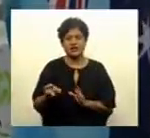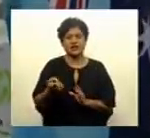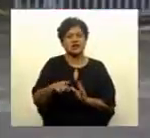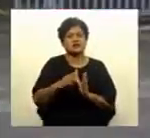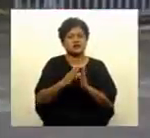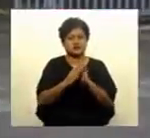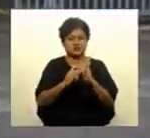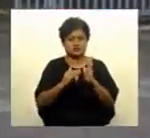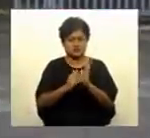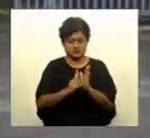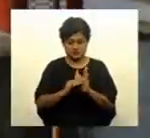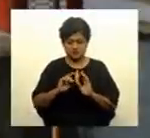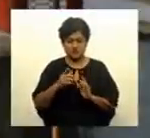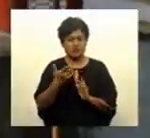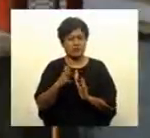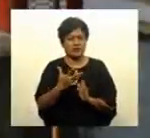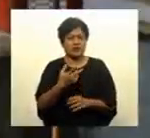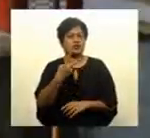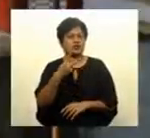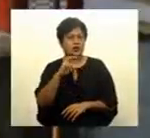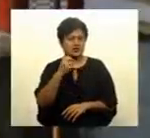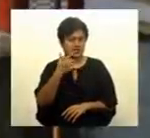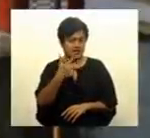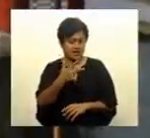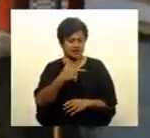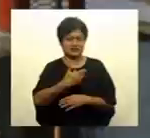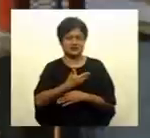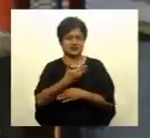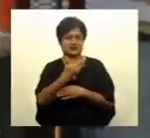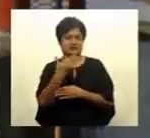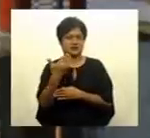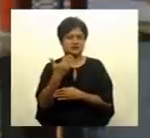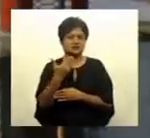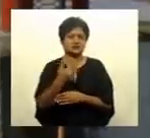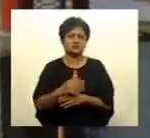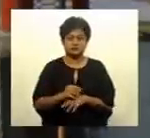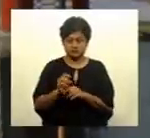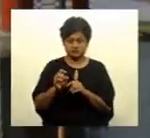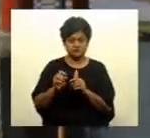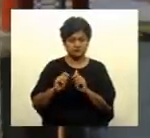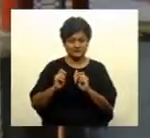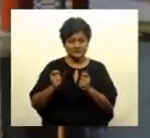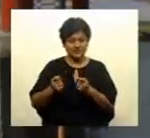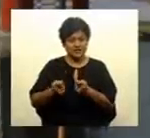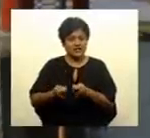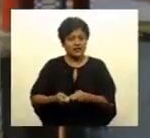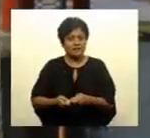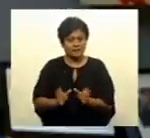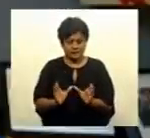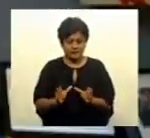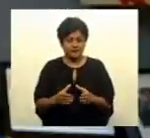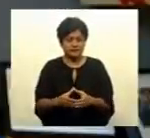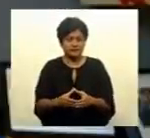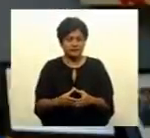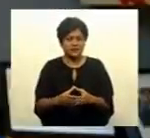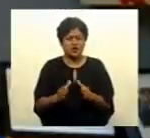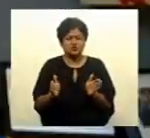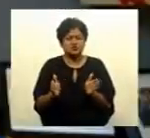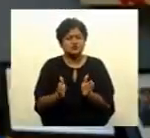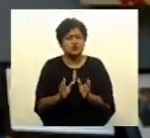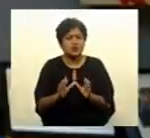initial period of 28 days. An AUSMAT team is typically a small team